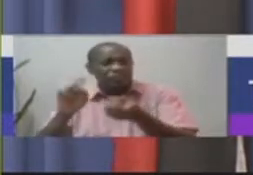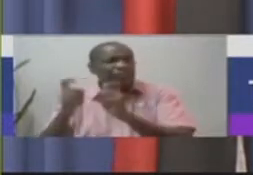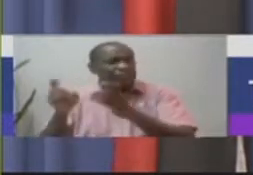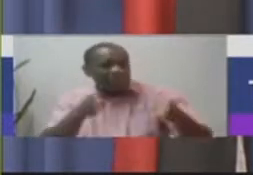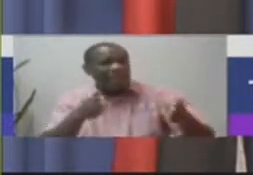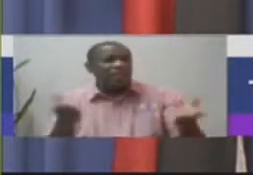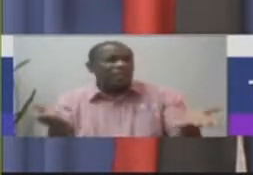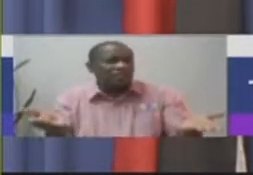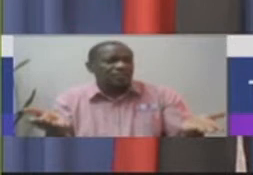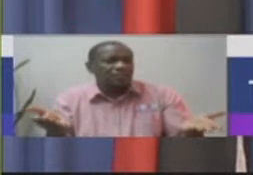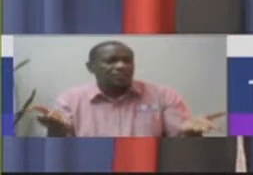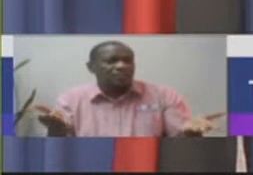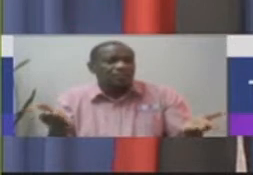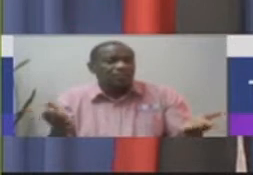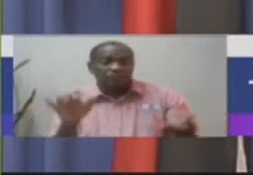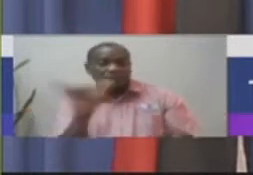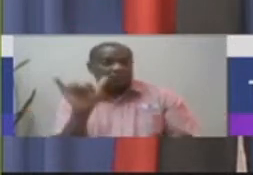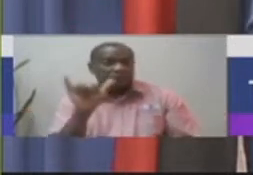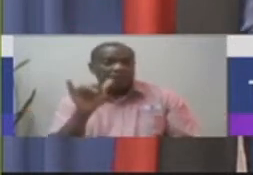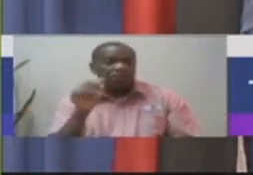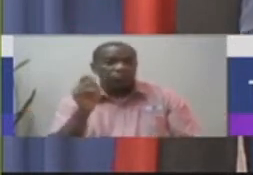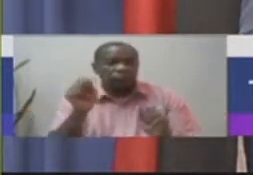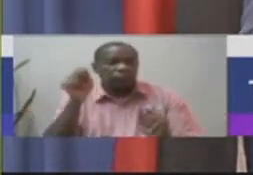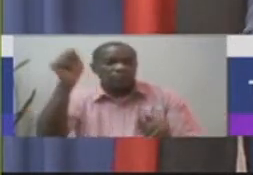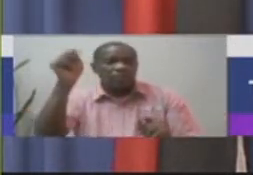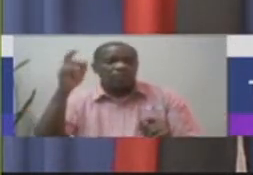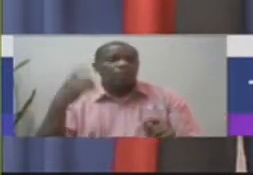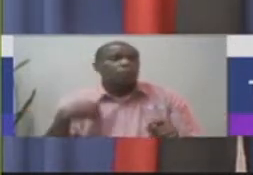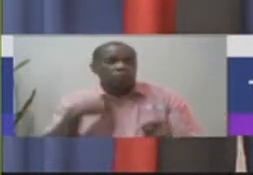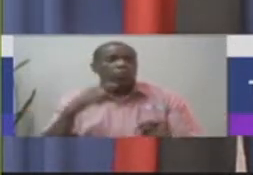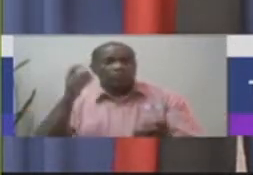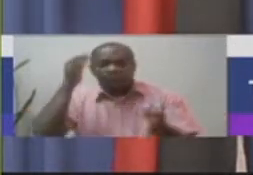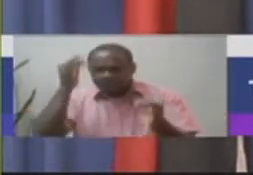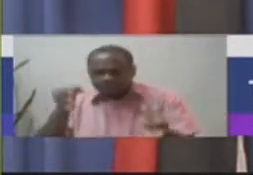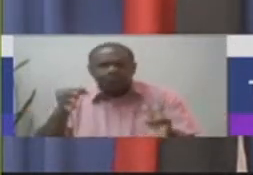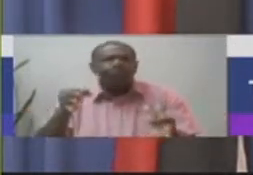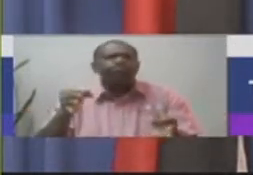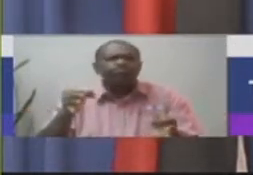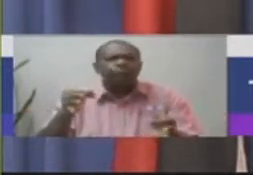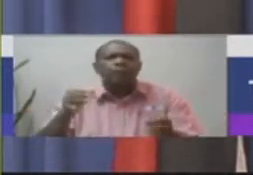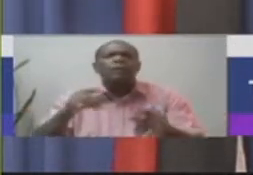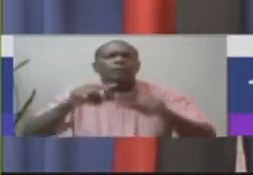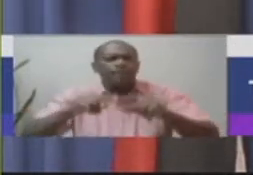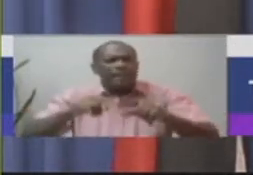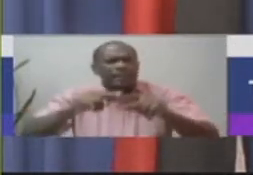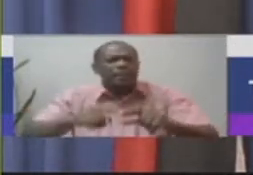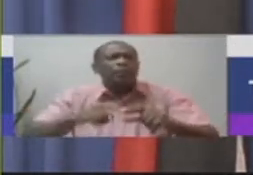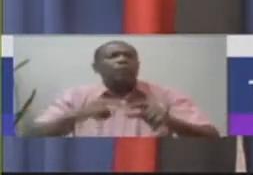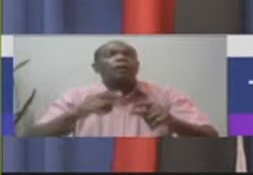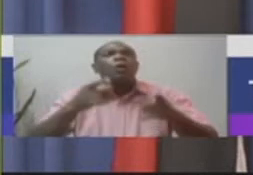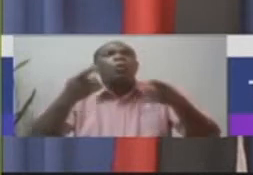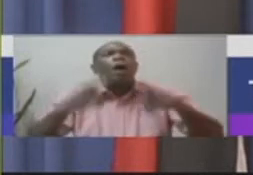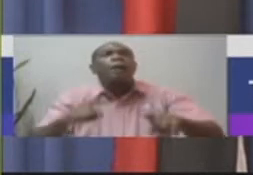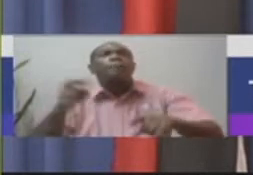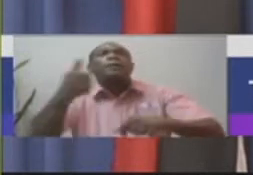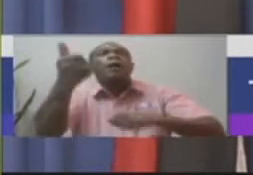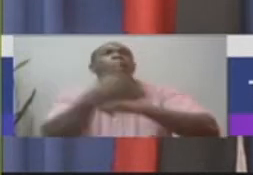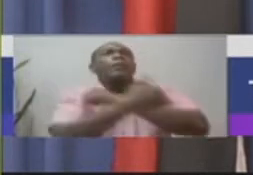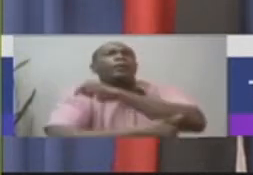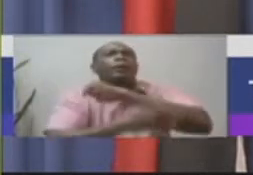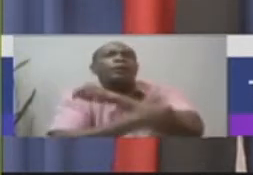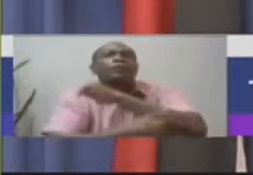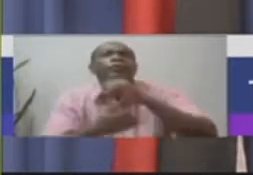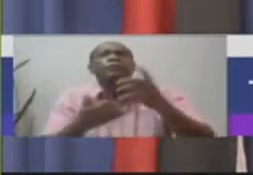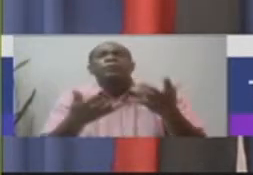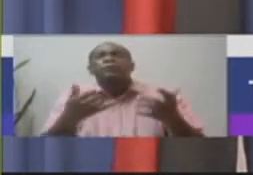We make those decisions on a fairly good understanding of what is happening elsewhere, because we are not doing anything here which